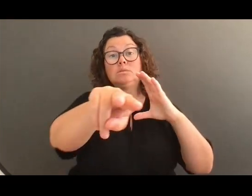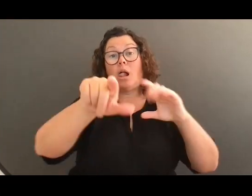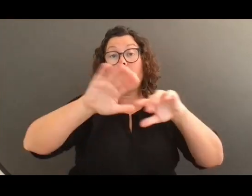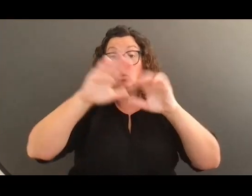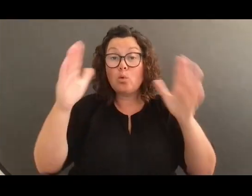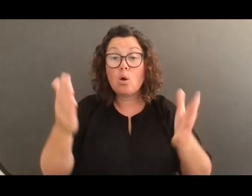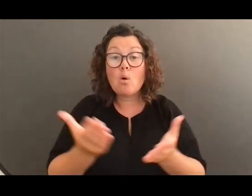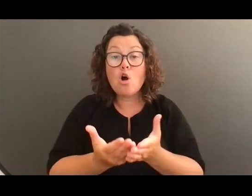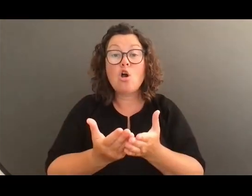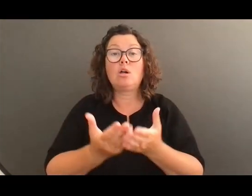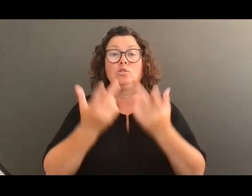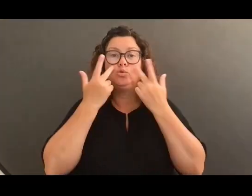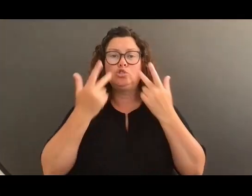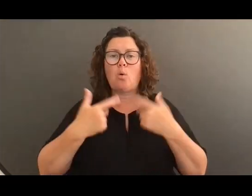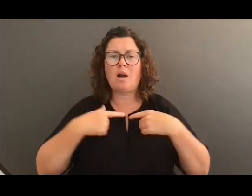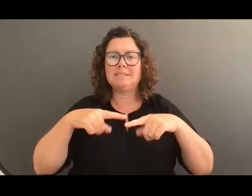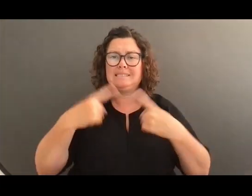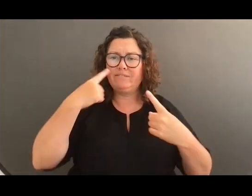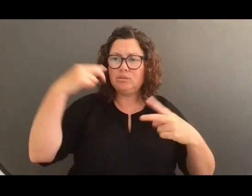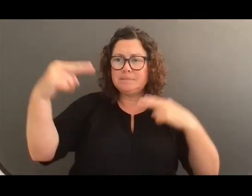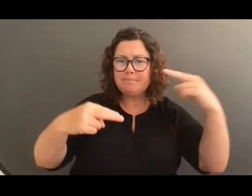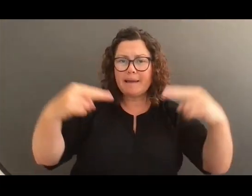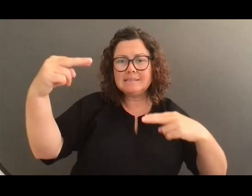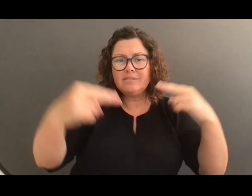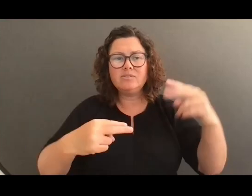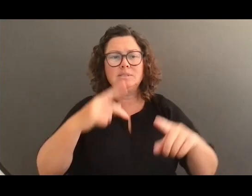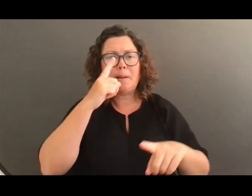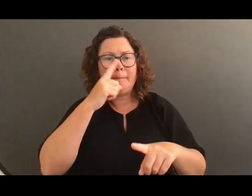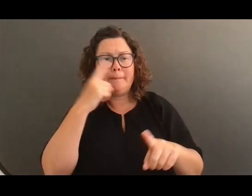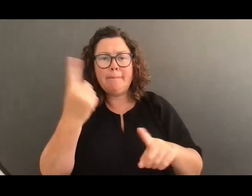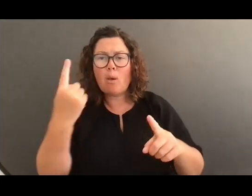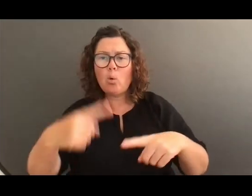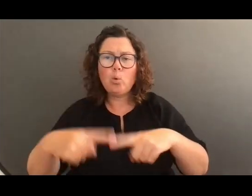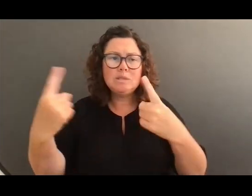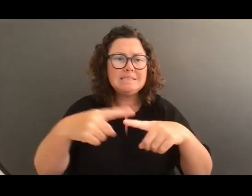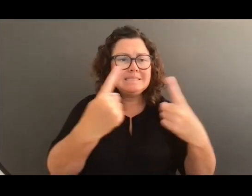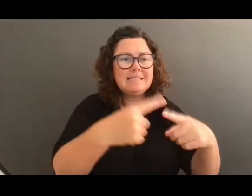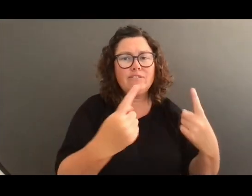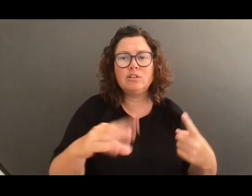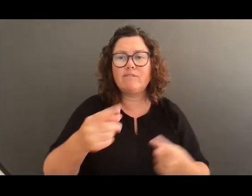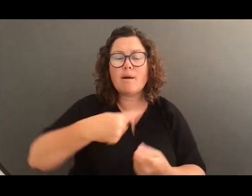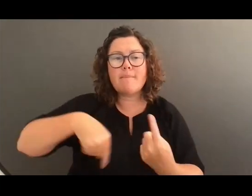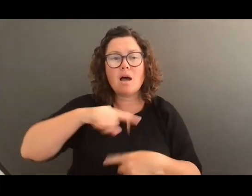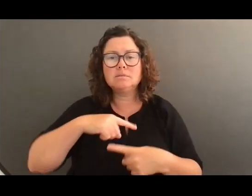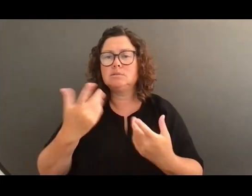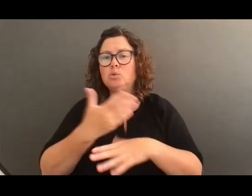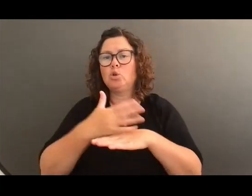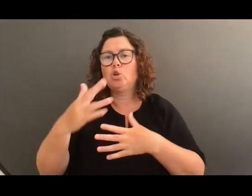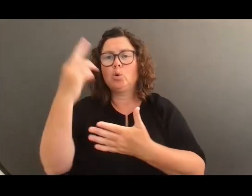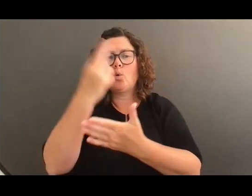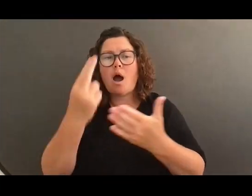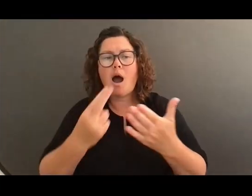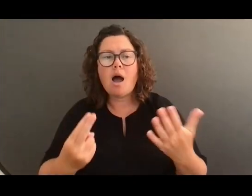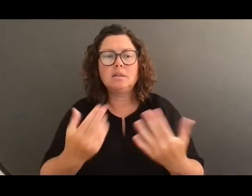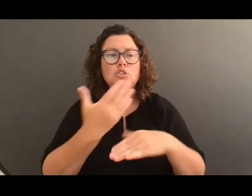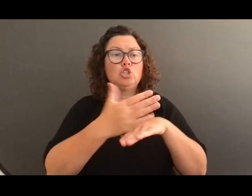from ourselves, perspectives, to artists, cutting-edge forms. And students are expanding their understanding